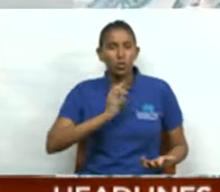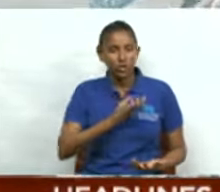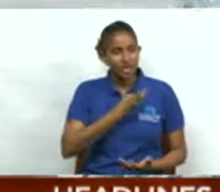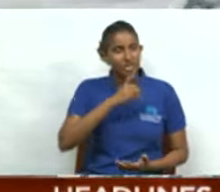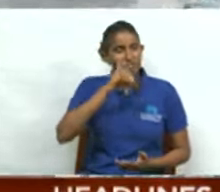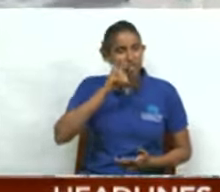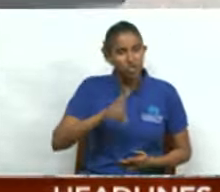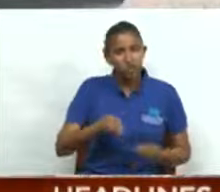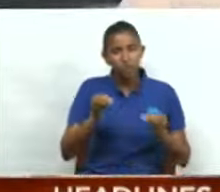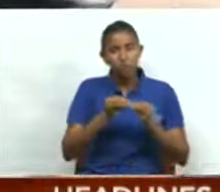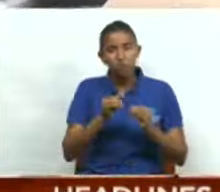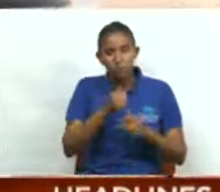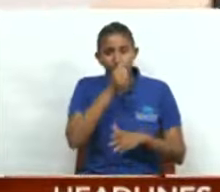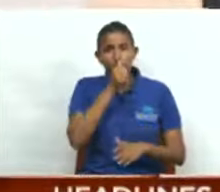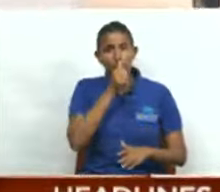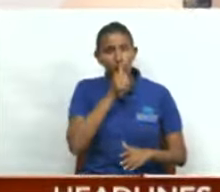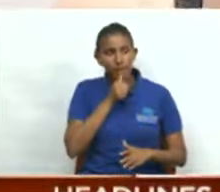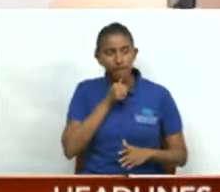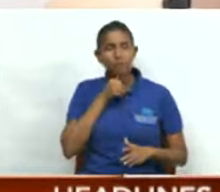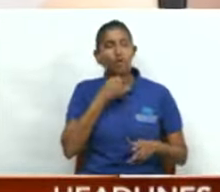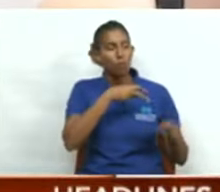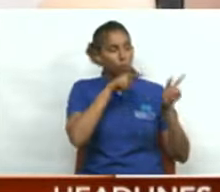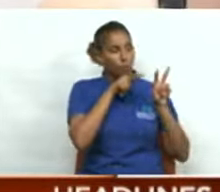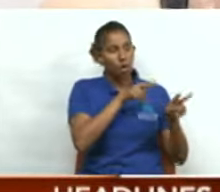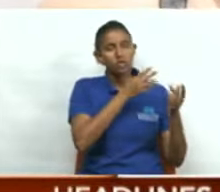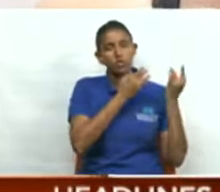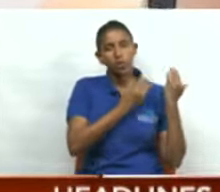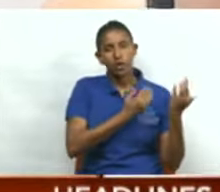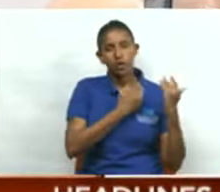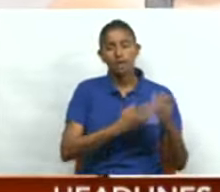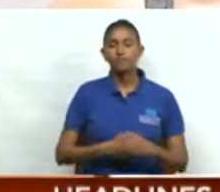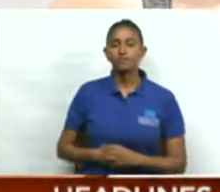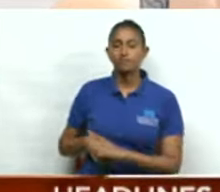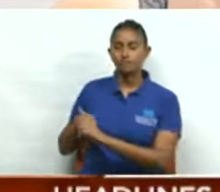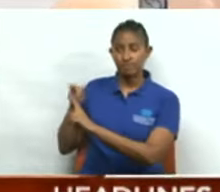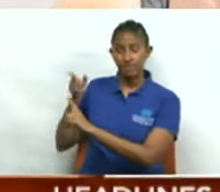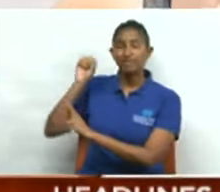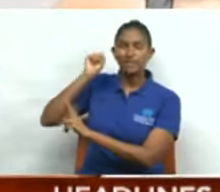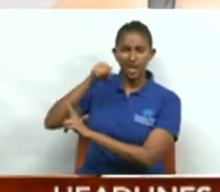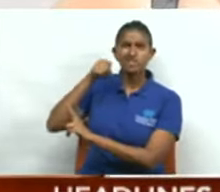watch. Yes, I'll prefer he do that. Yes.